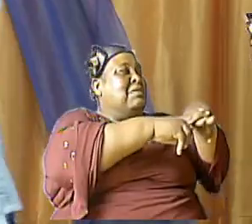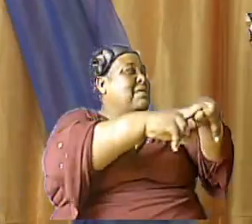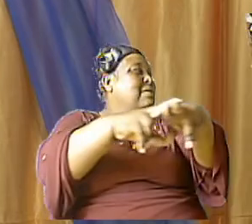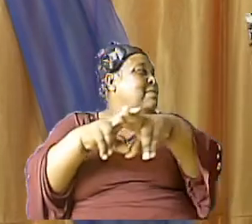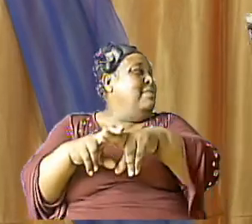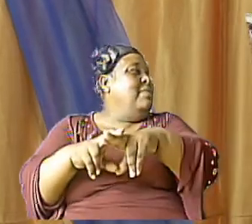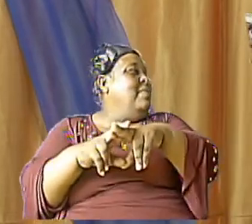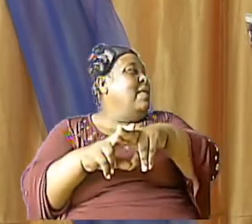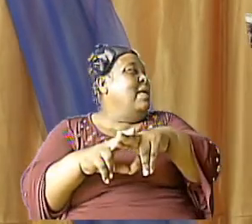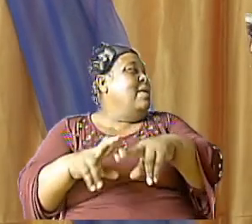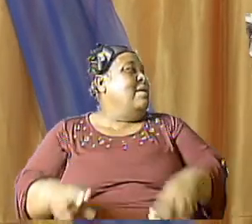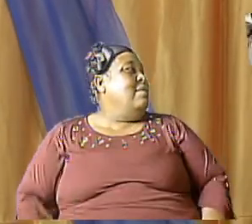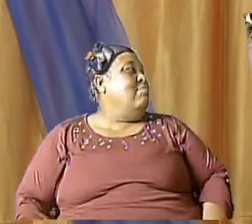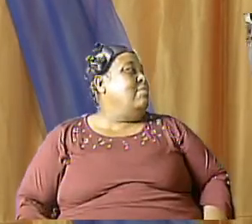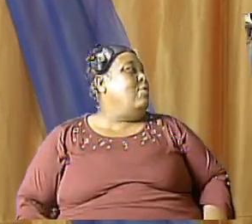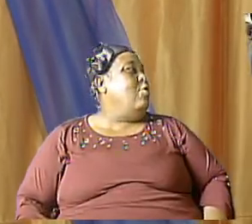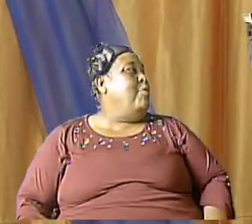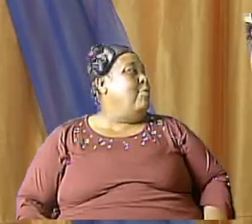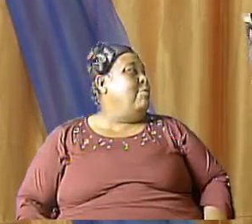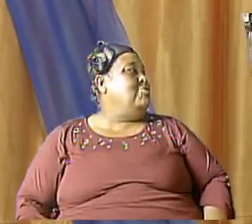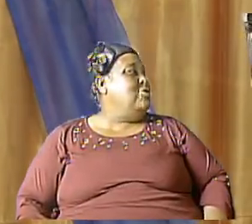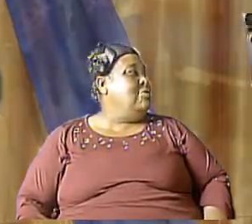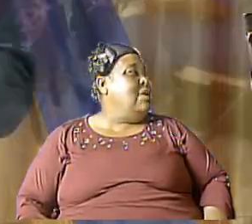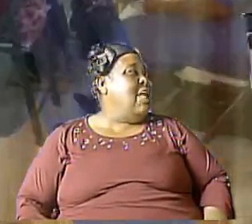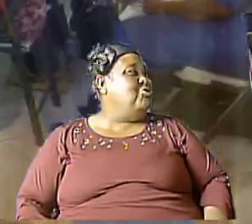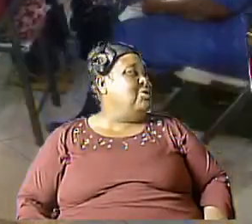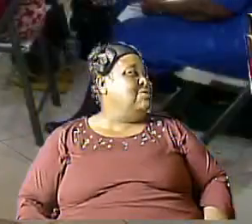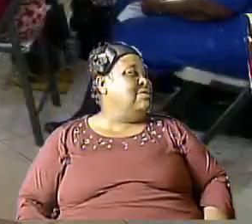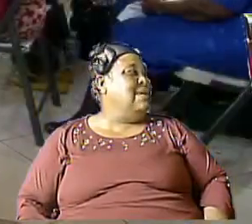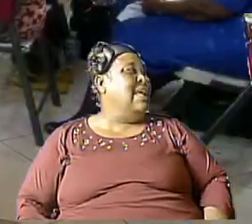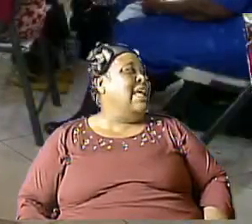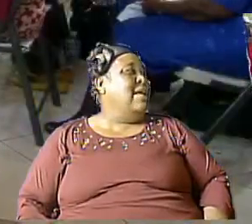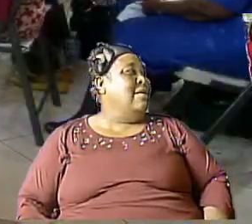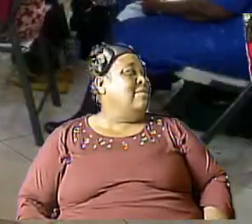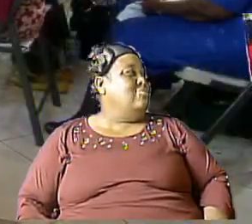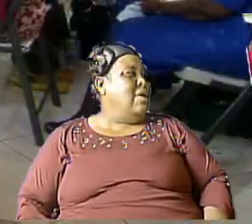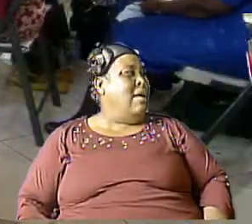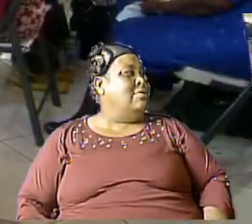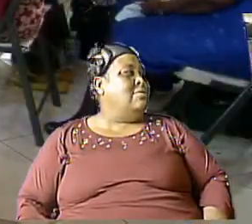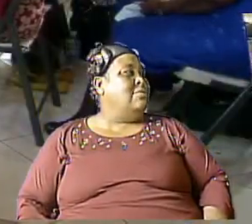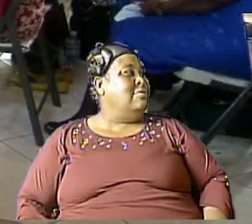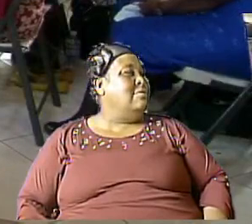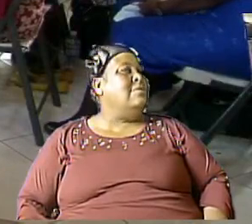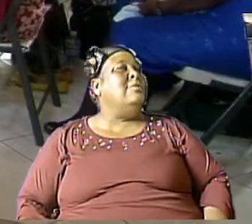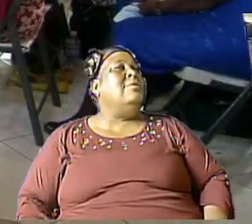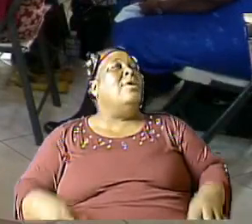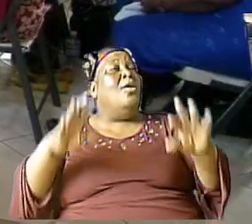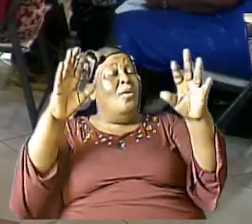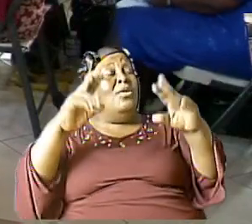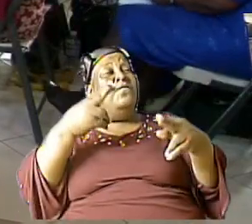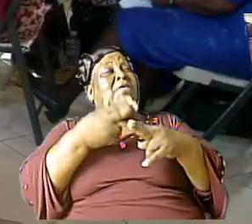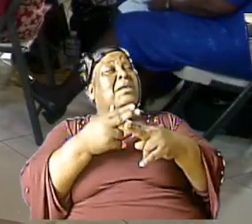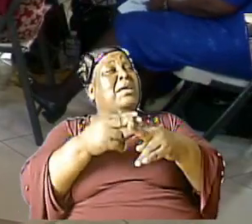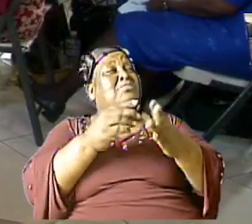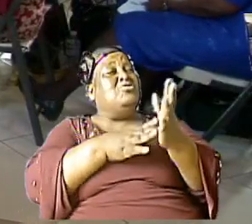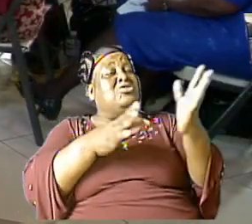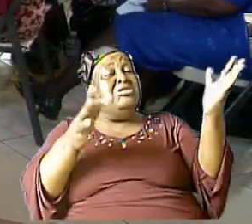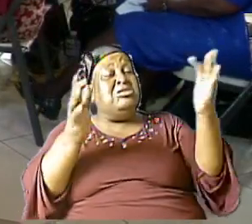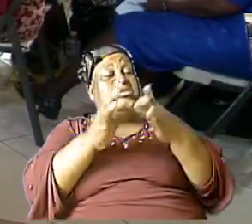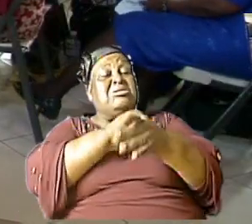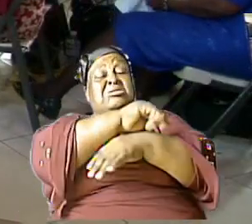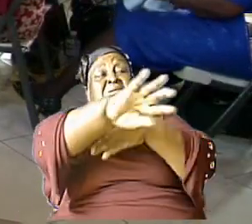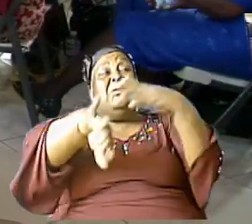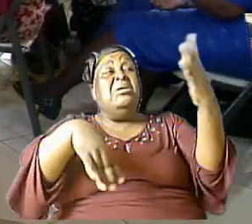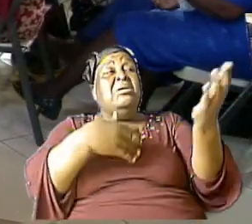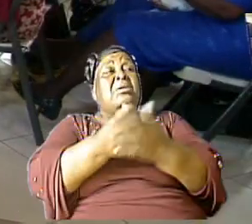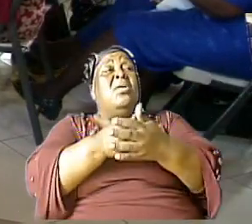at the side of your seat because we're going to stand up again quick. Amen. But I really want to greet you all in the wonderful name of Jesus. To all the saints that are